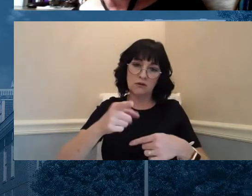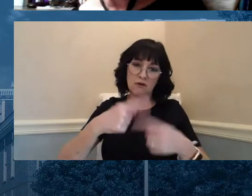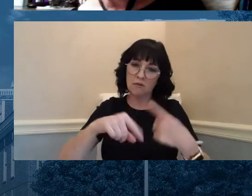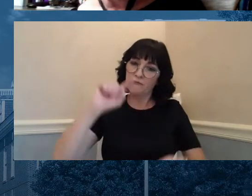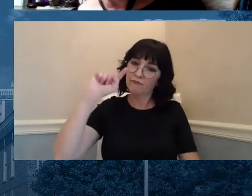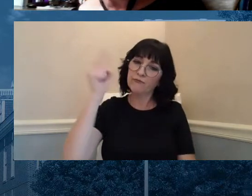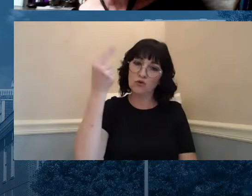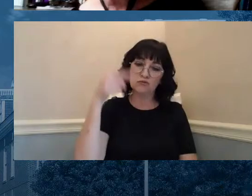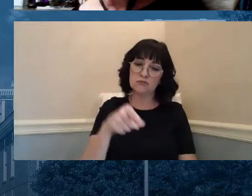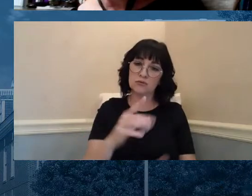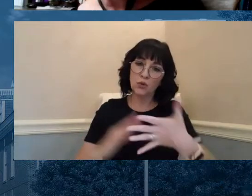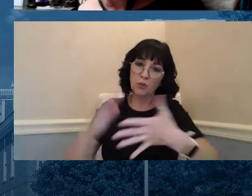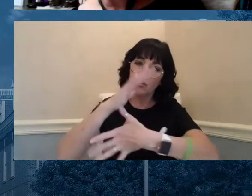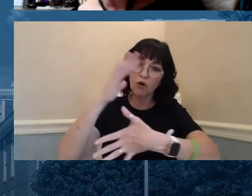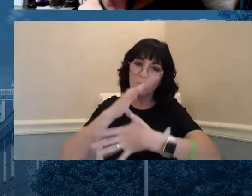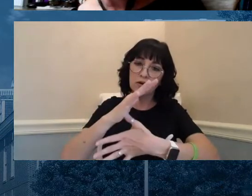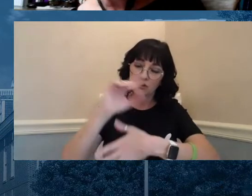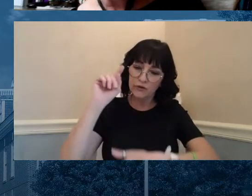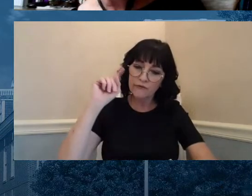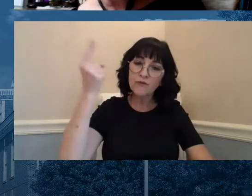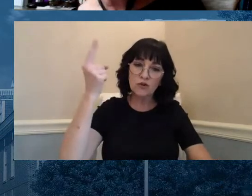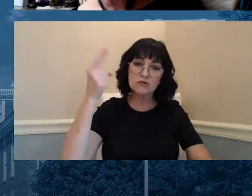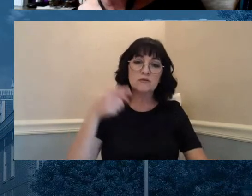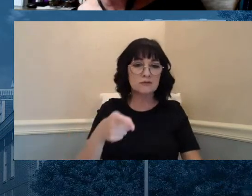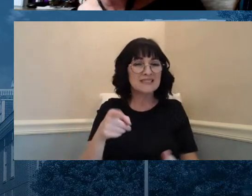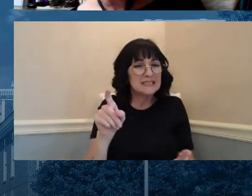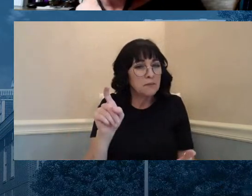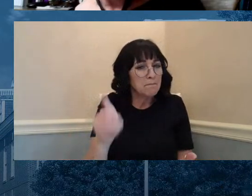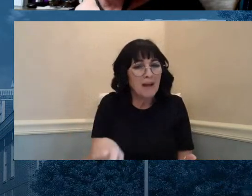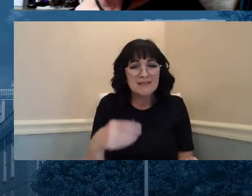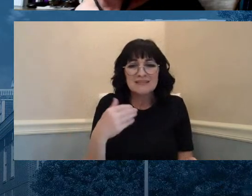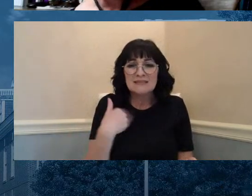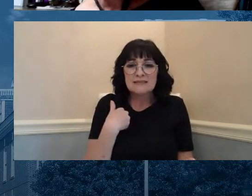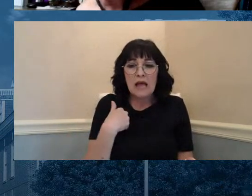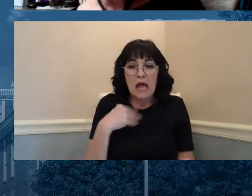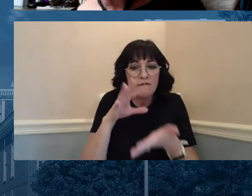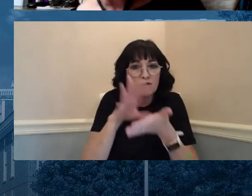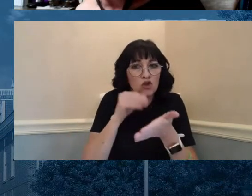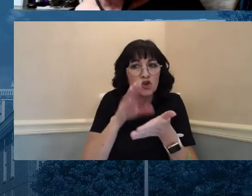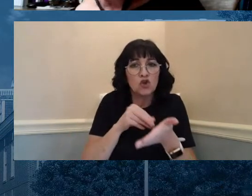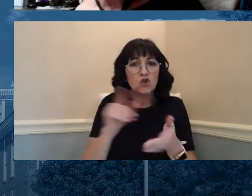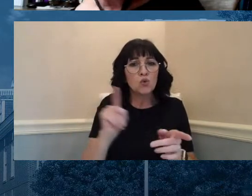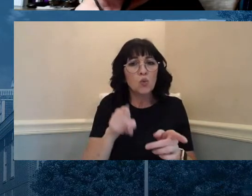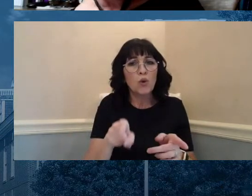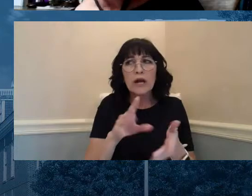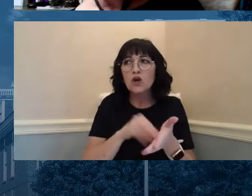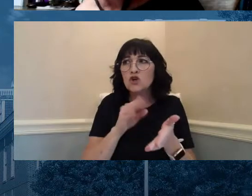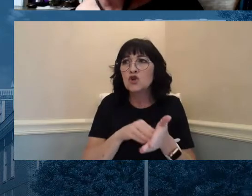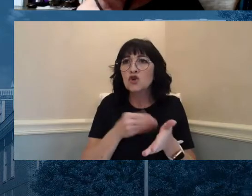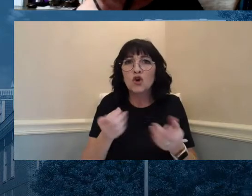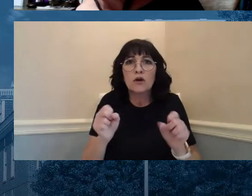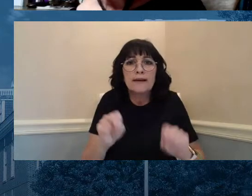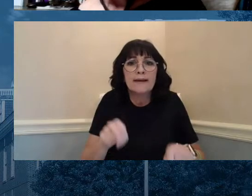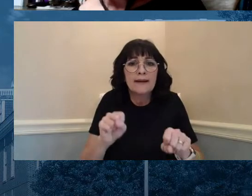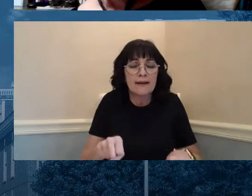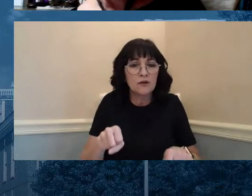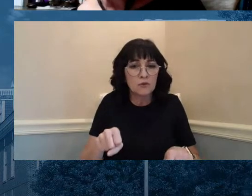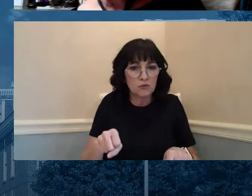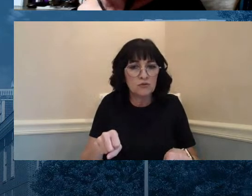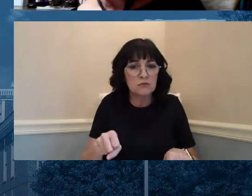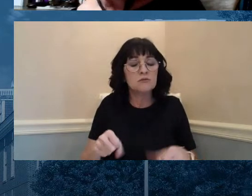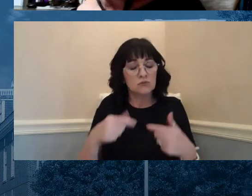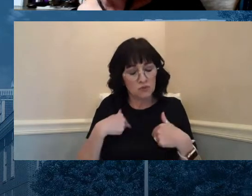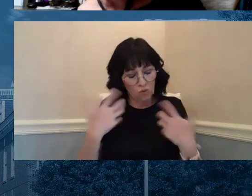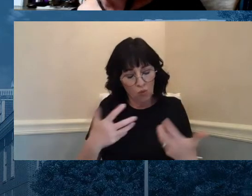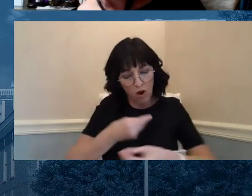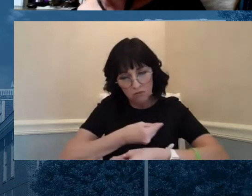to provide the extra learning opportunities that our students need at this point and deserve. So together, we will make